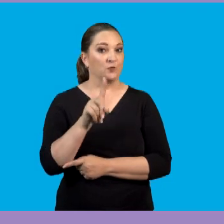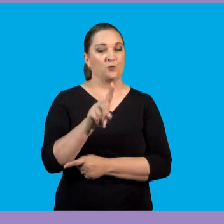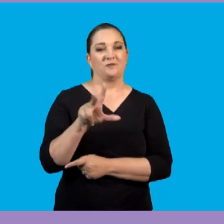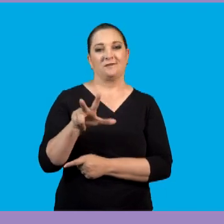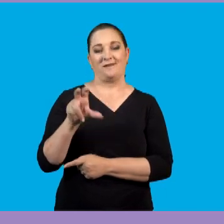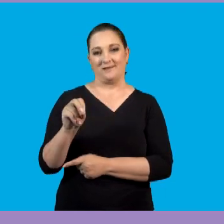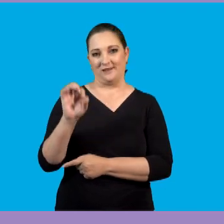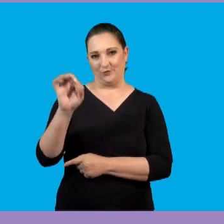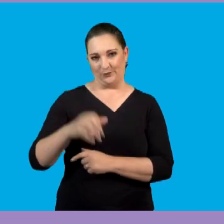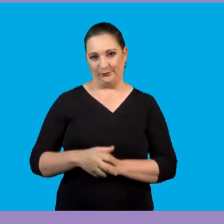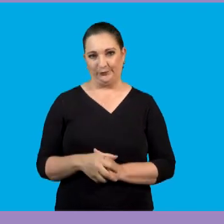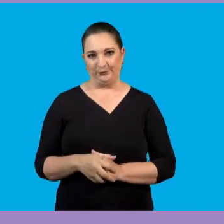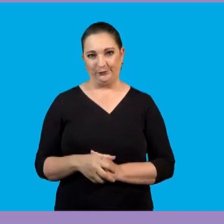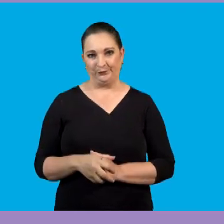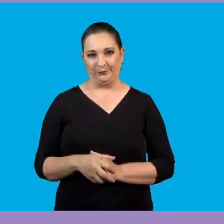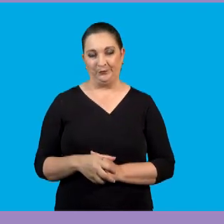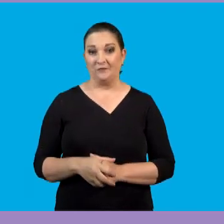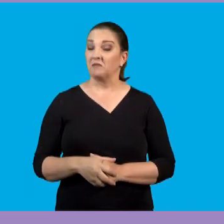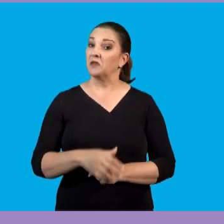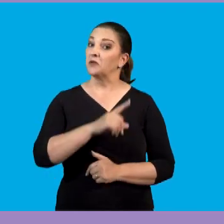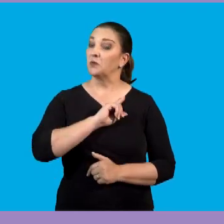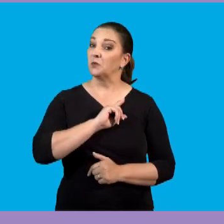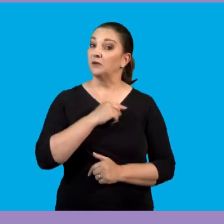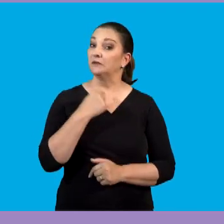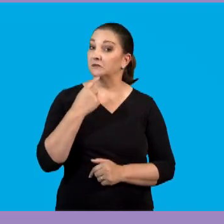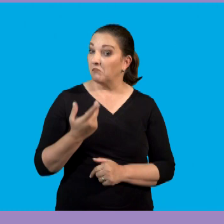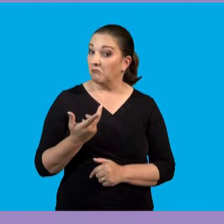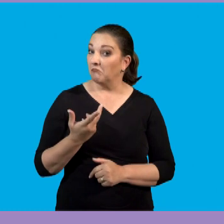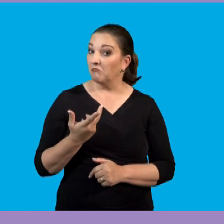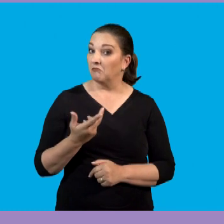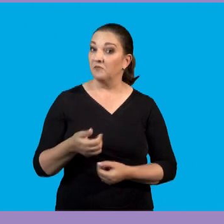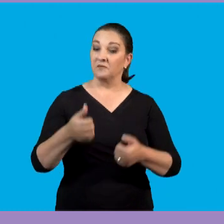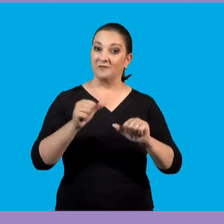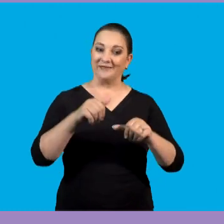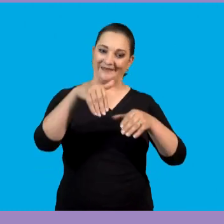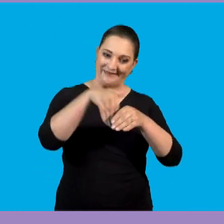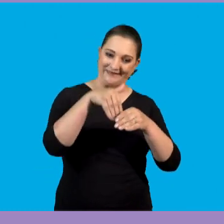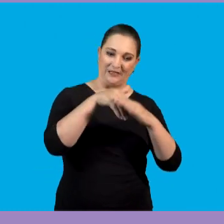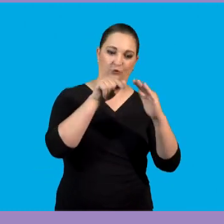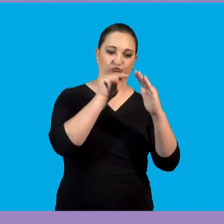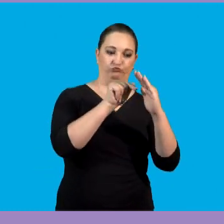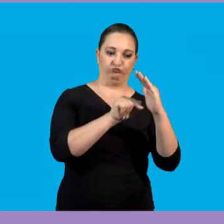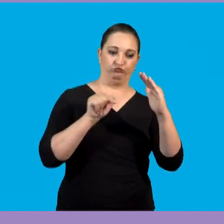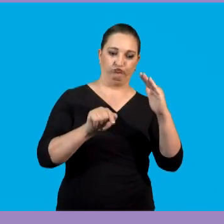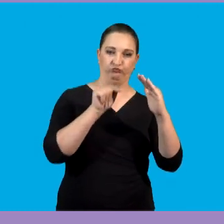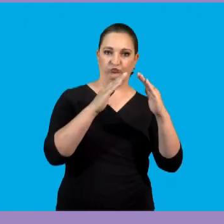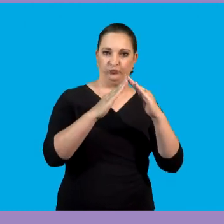to 180 degrees, and our reason for saying that is because they are the interior